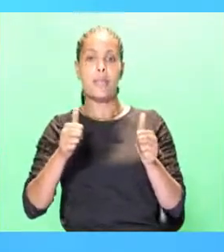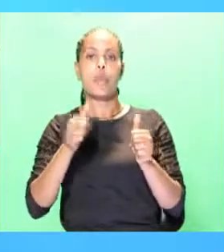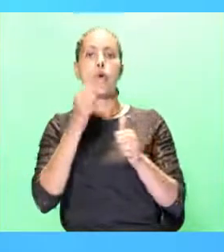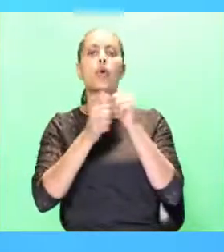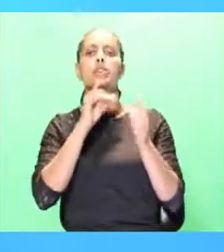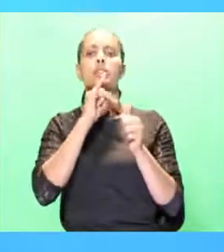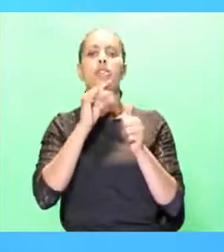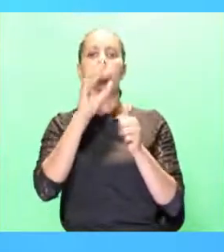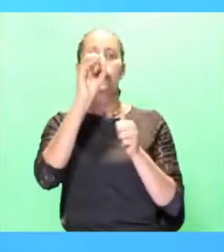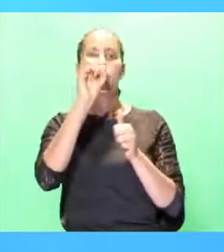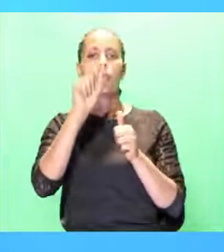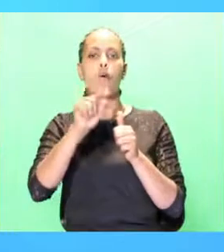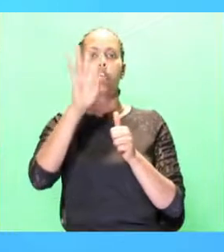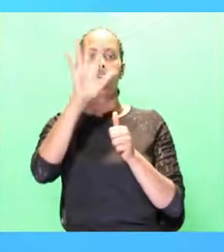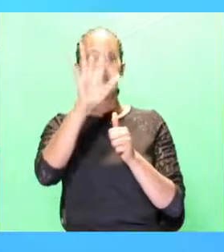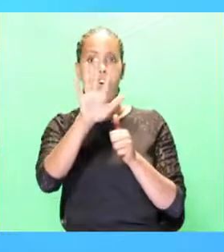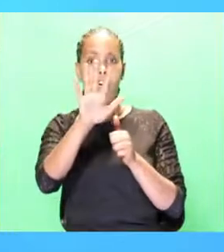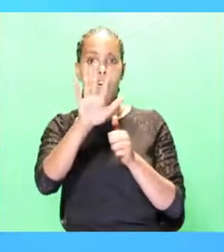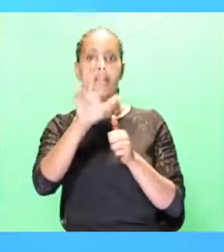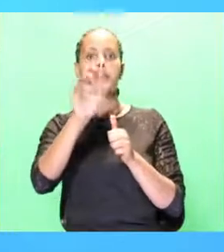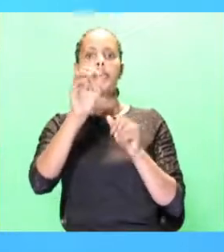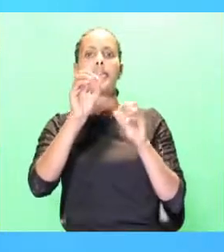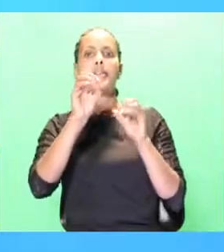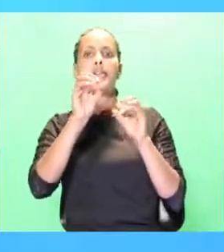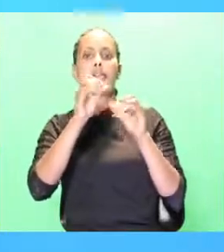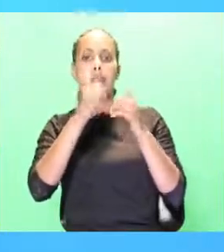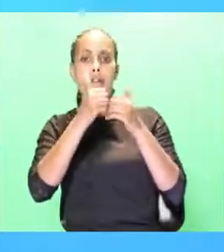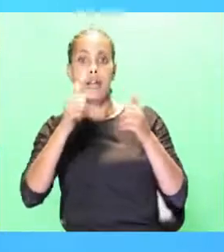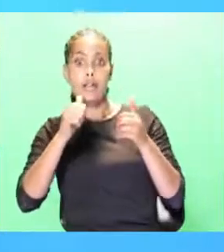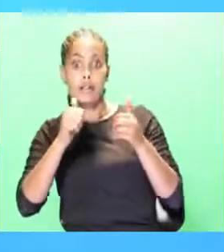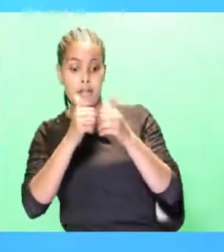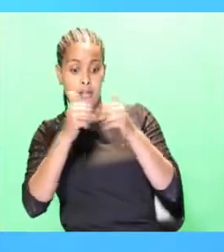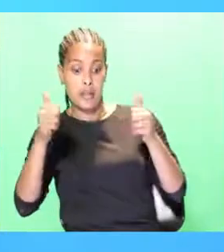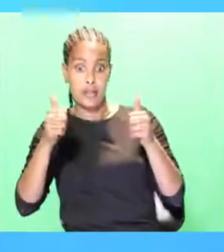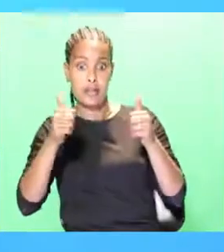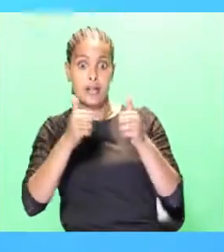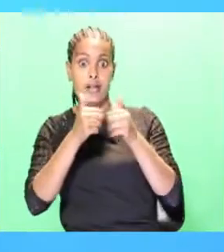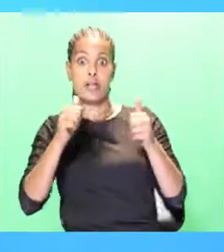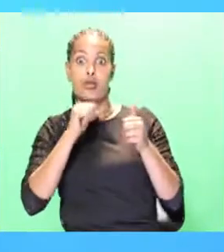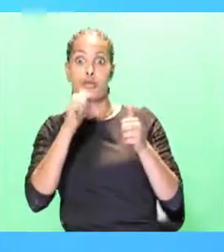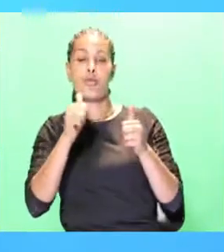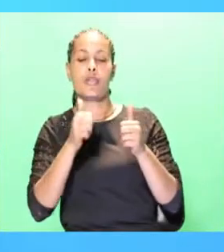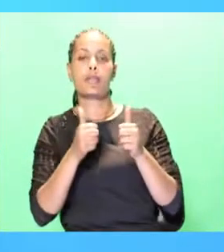which is 0.5 mole of non-dissociating, 0.5